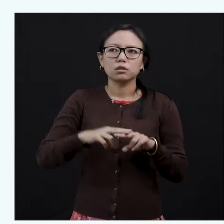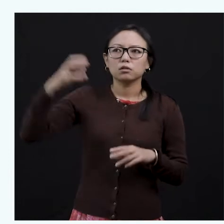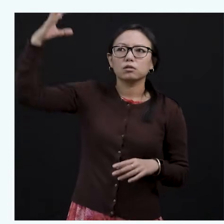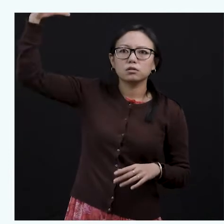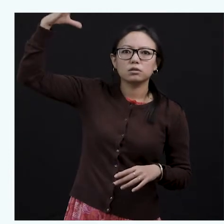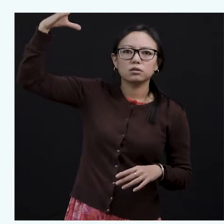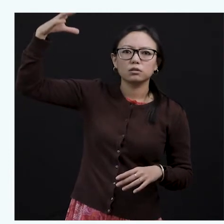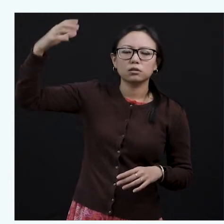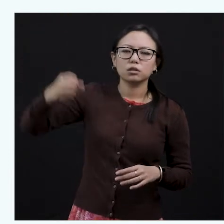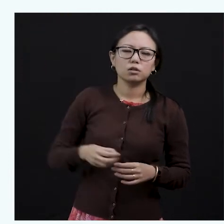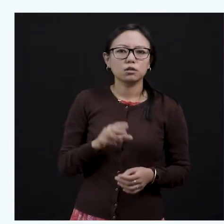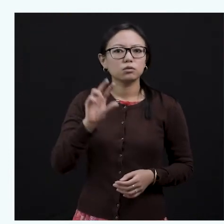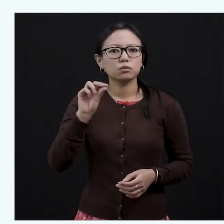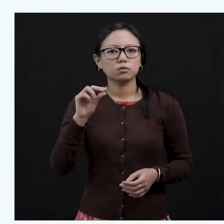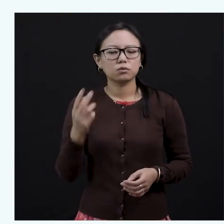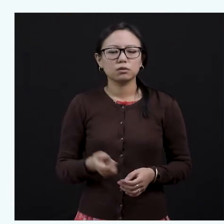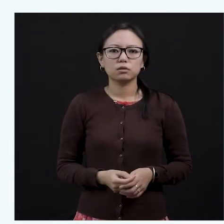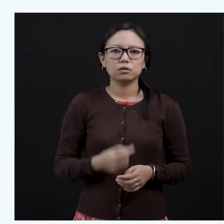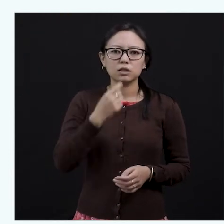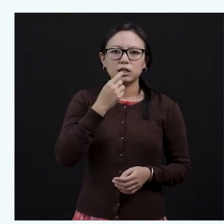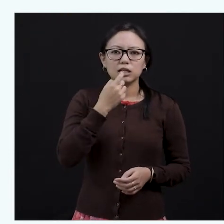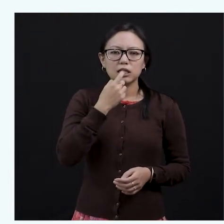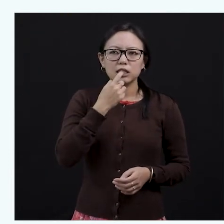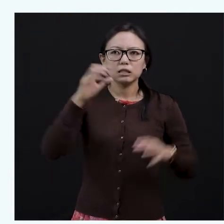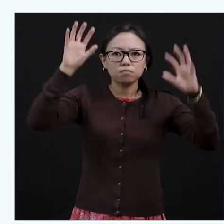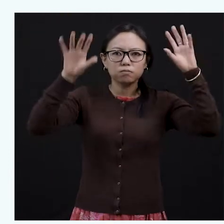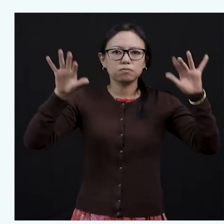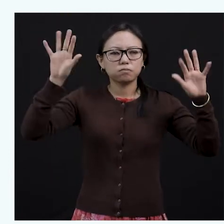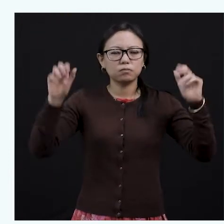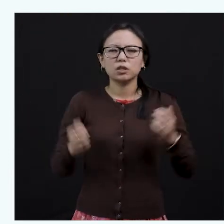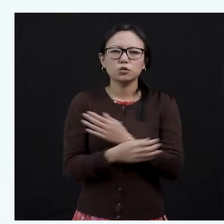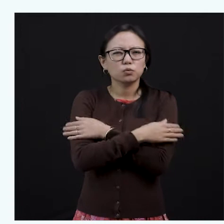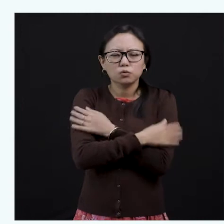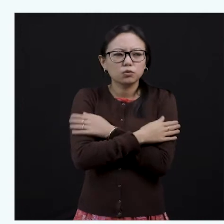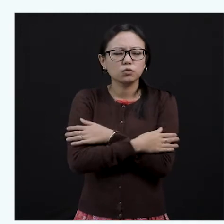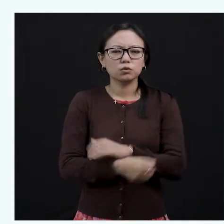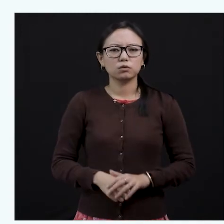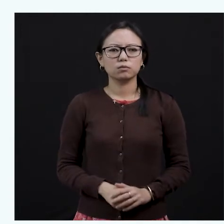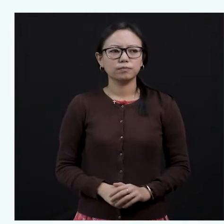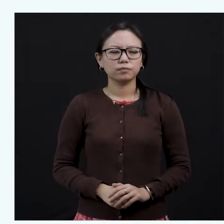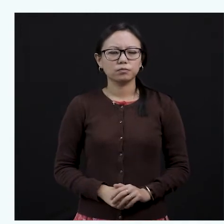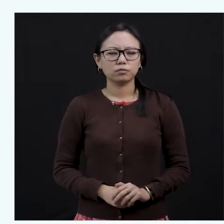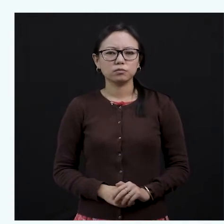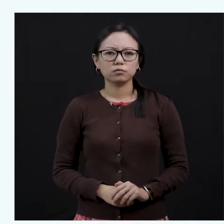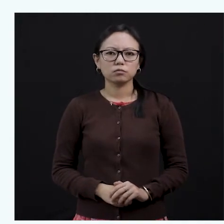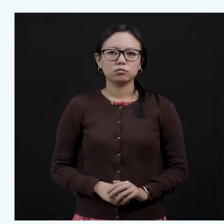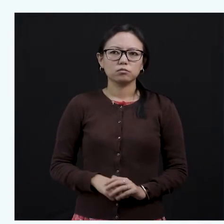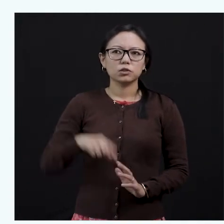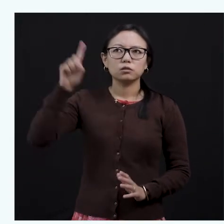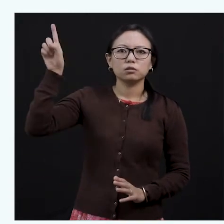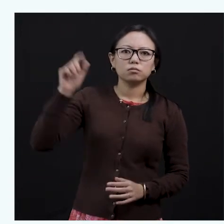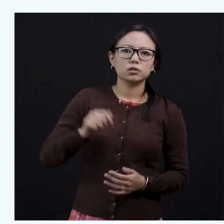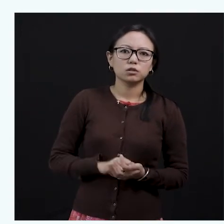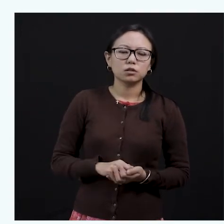very important. It gives us warmth. It also gives us light. And then we are able to see things because of